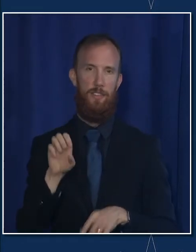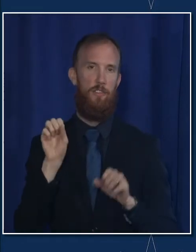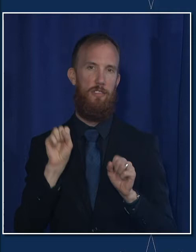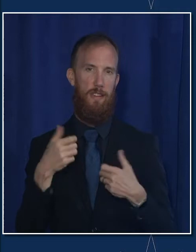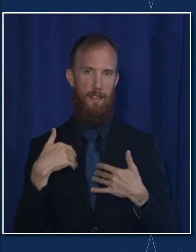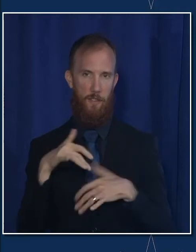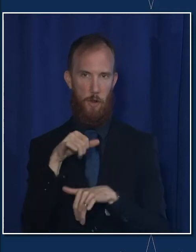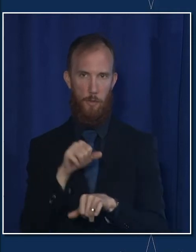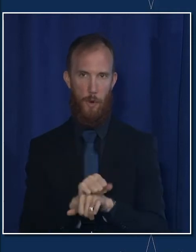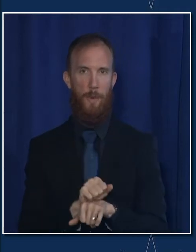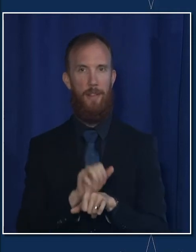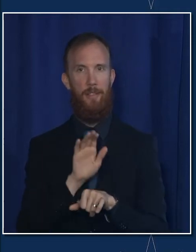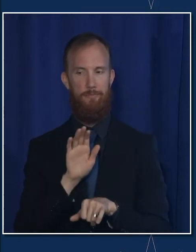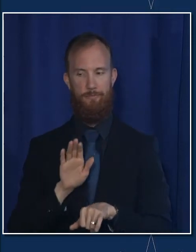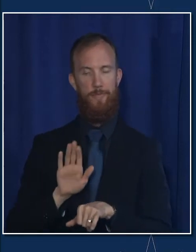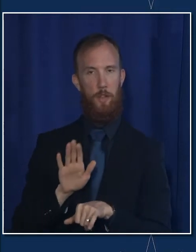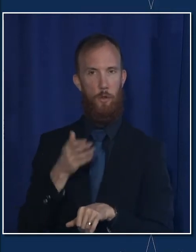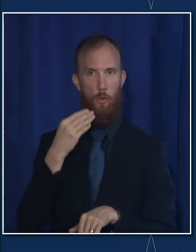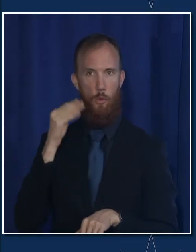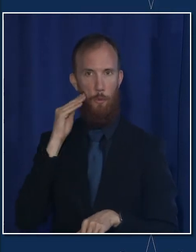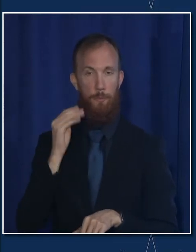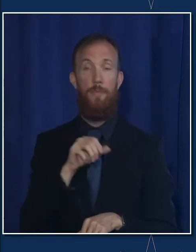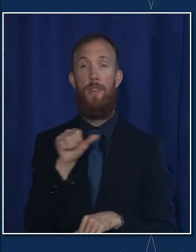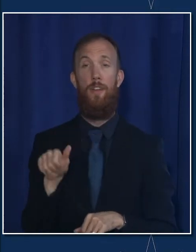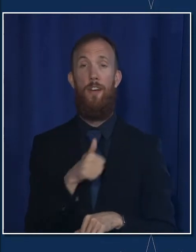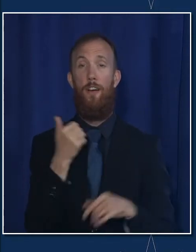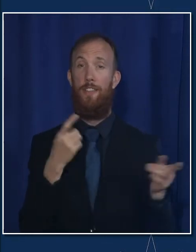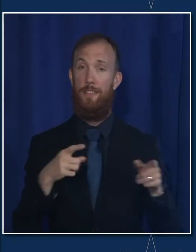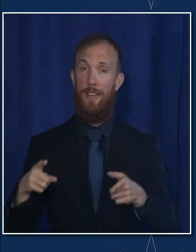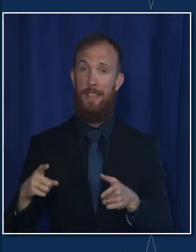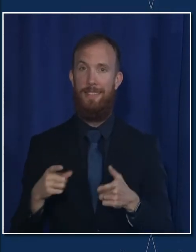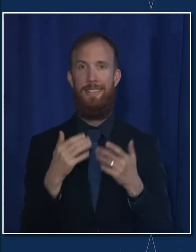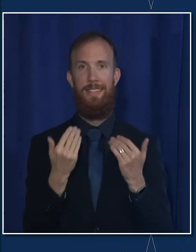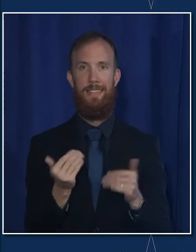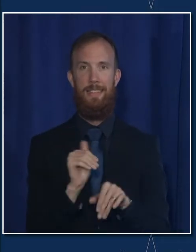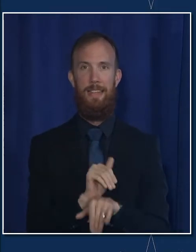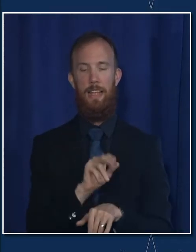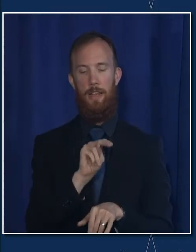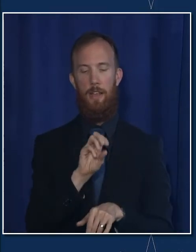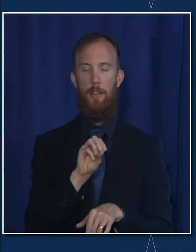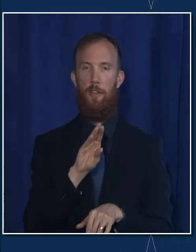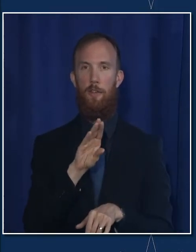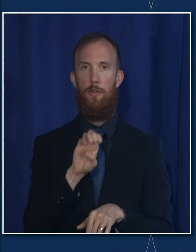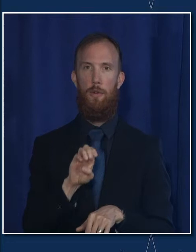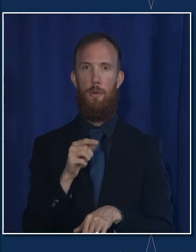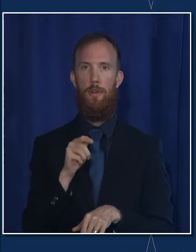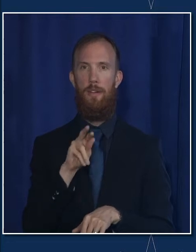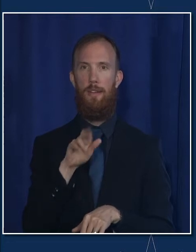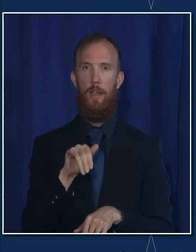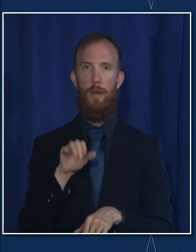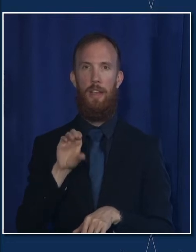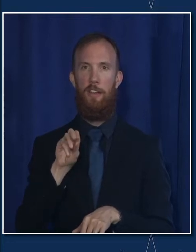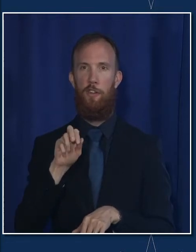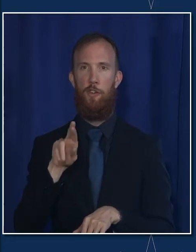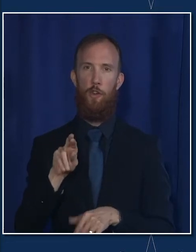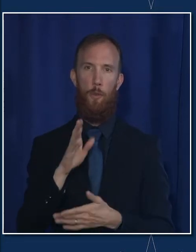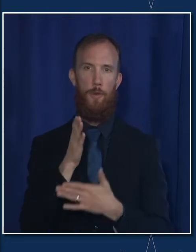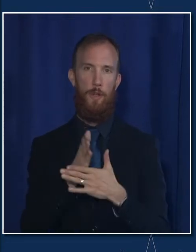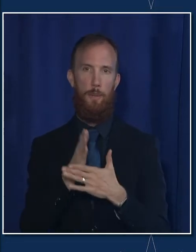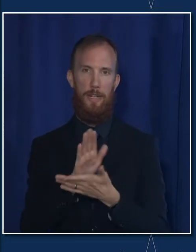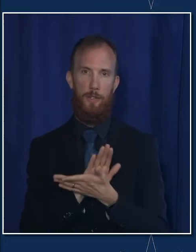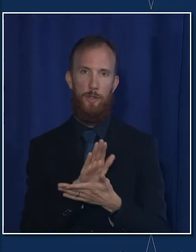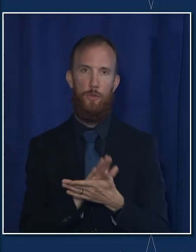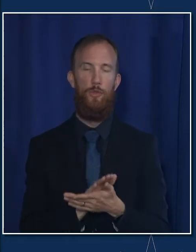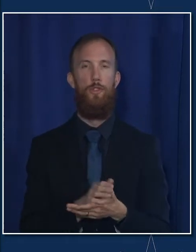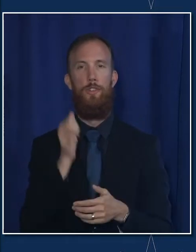of community vaccination events. Tonight, for example, we're at the Noble Gary Comer Middle School. Tomorrow, we're at the Ellis Senior Center.